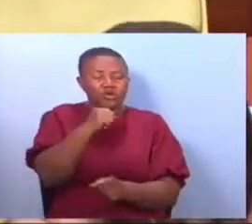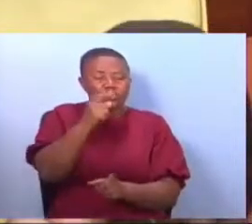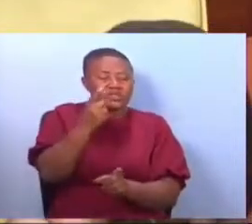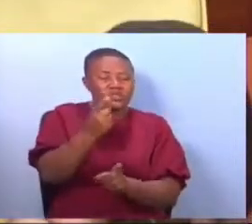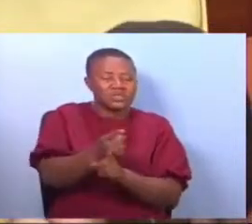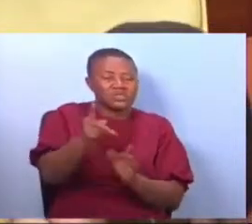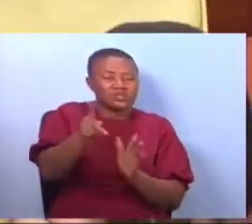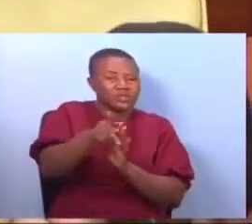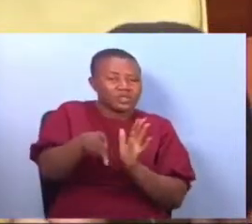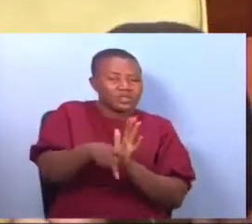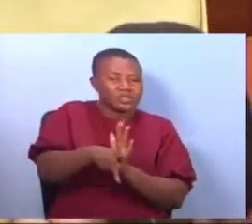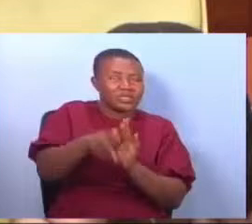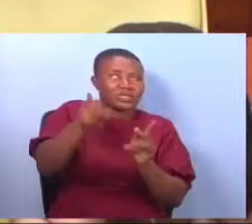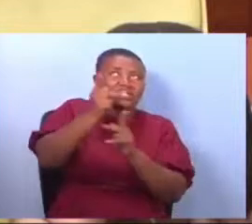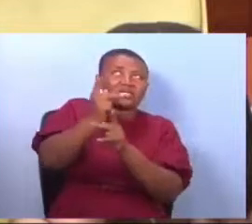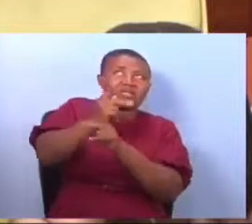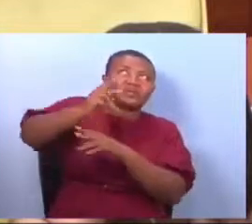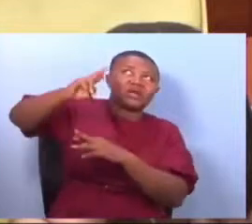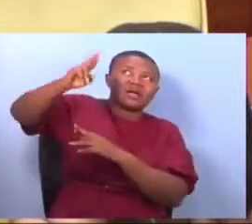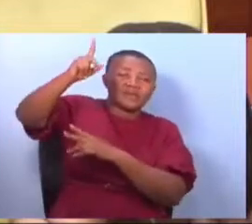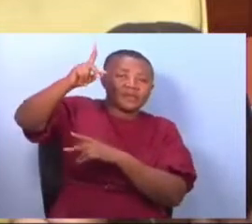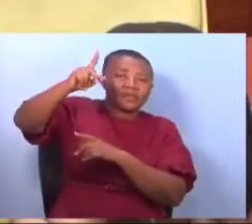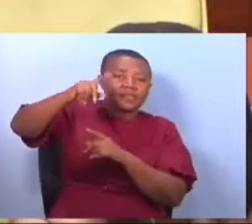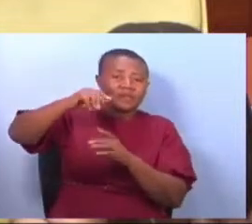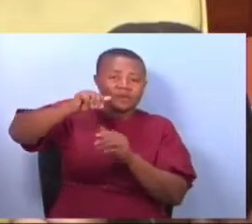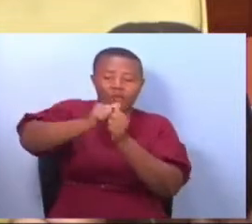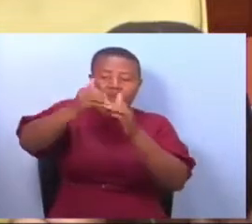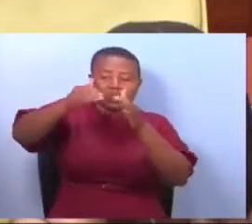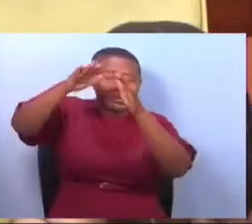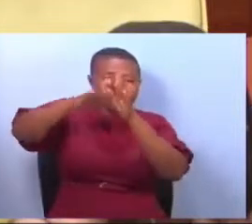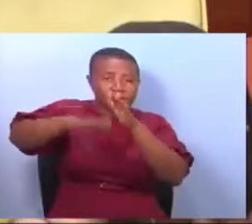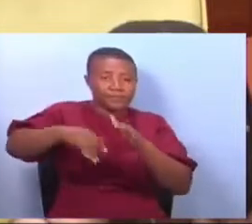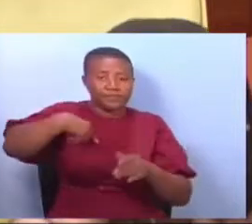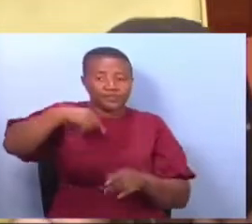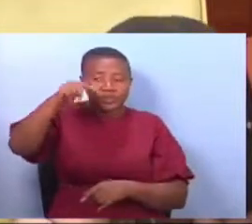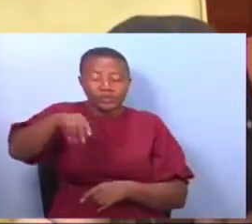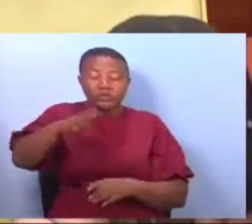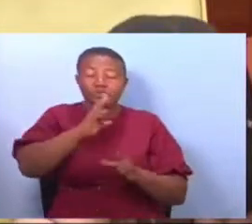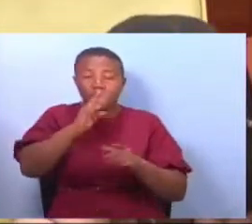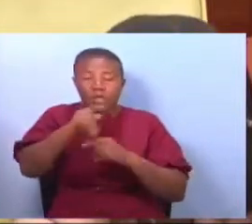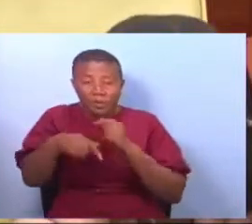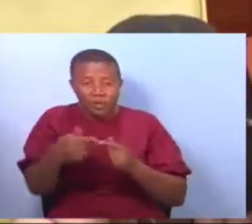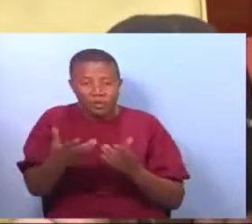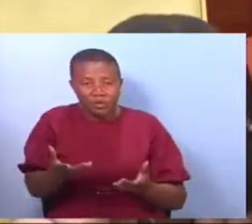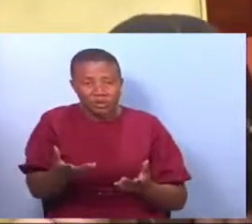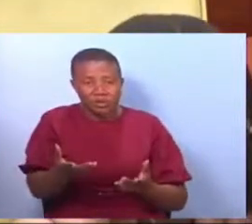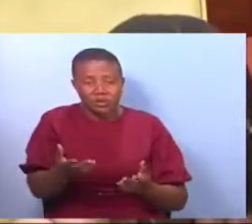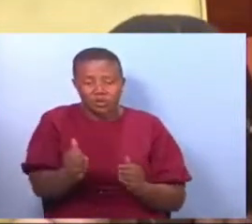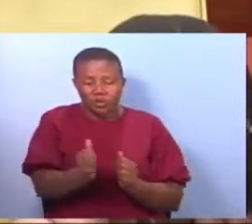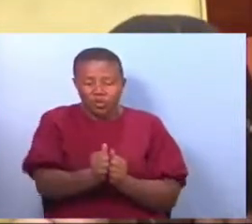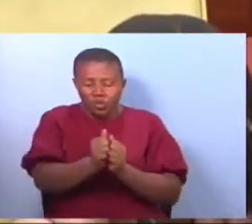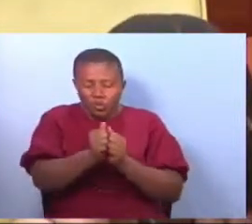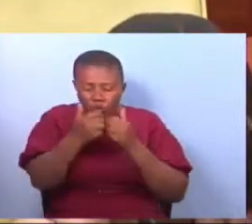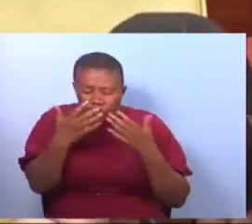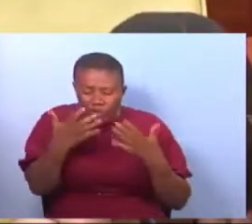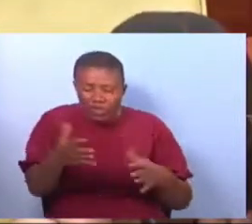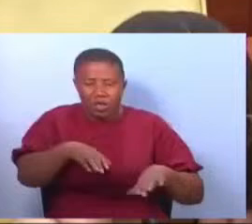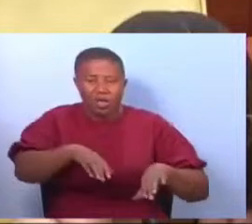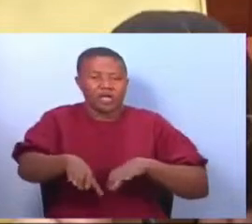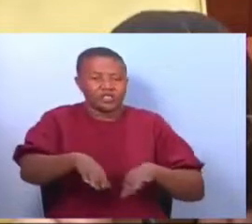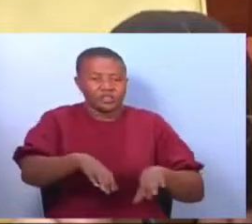top without going down, and we keep talking about them year in, year out without the real actions on the